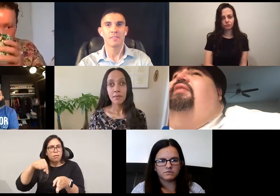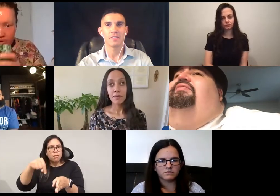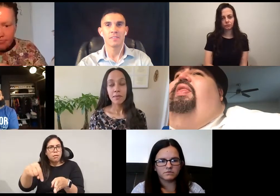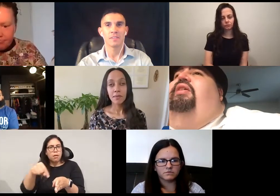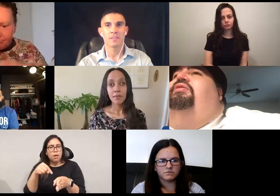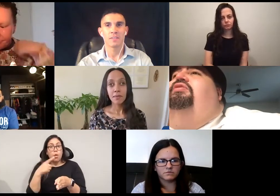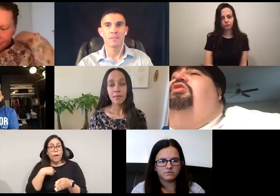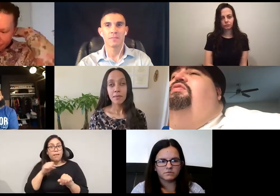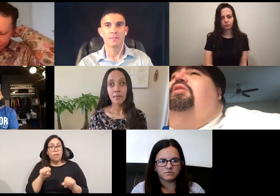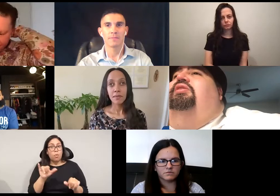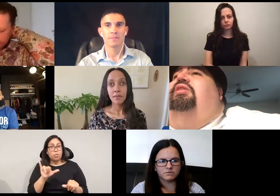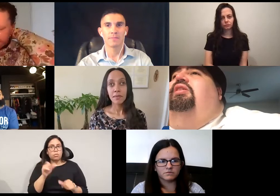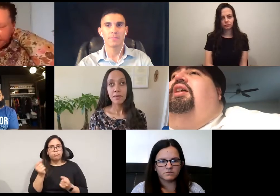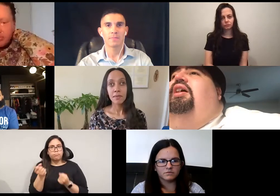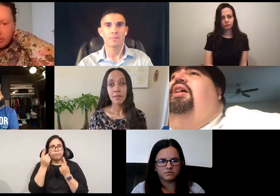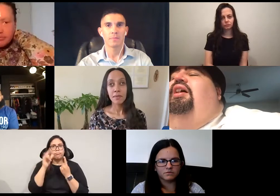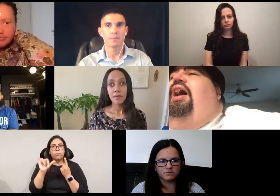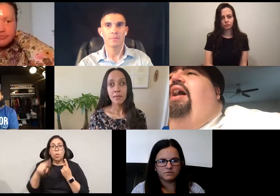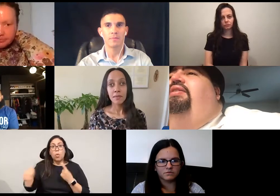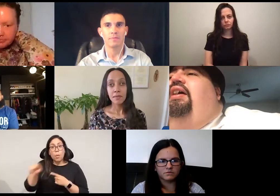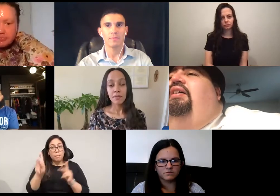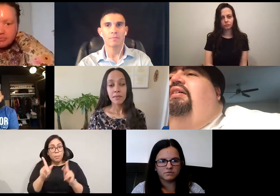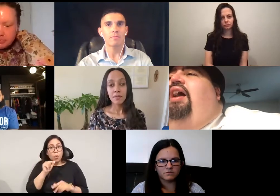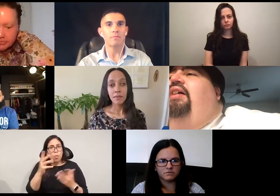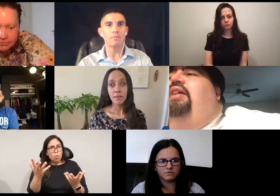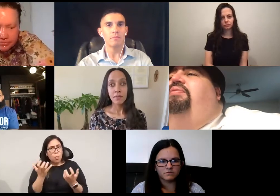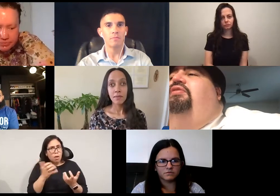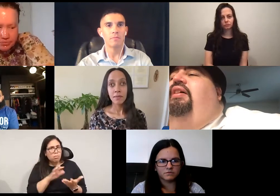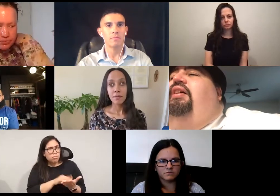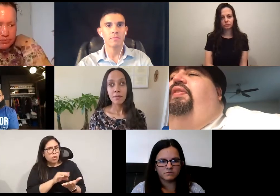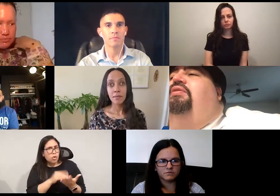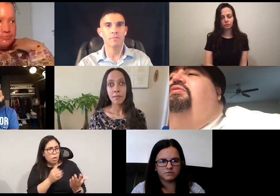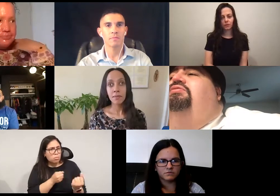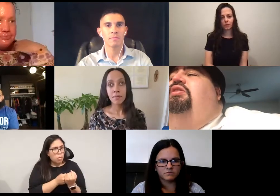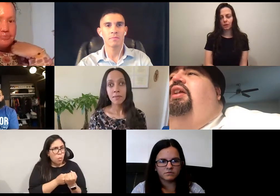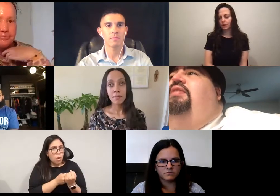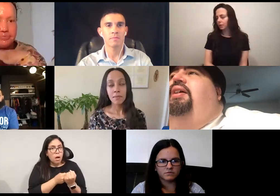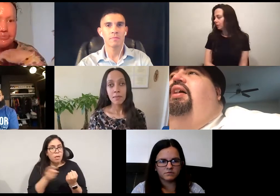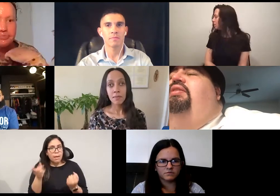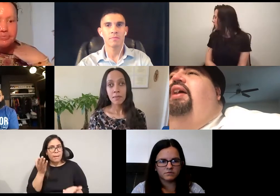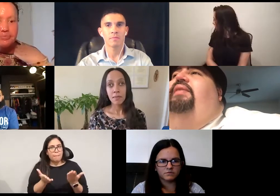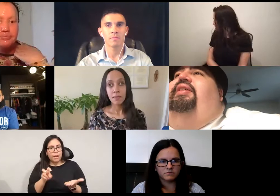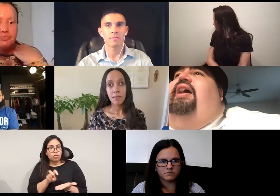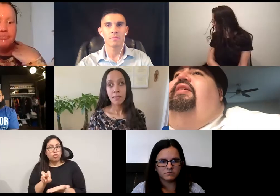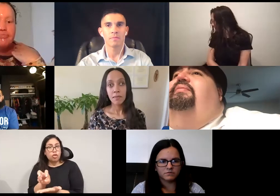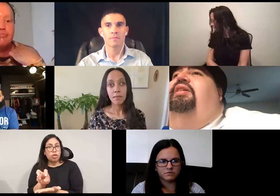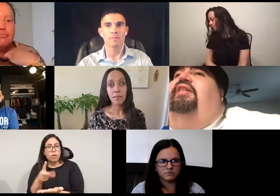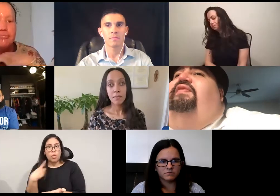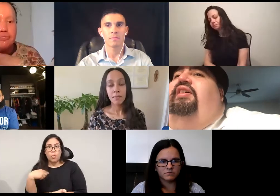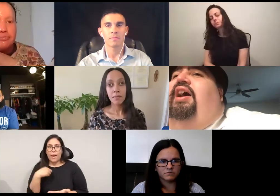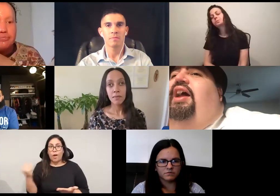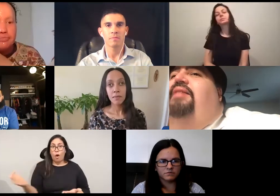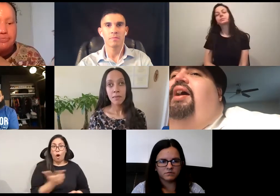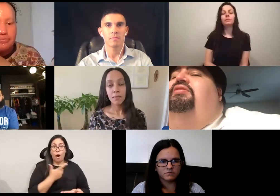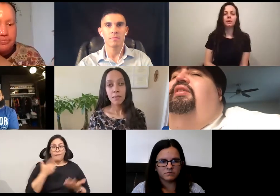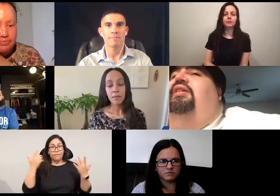empathetic with those who do want to learn as they progress on their own journeys, because none of us has it completely